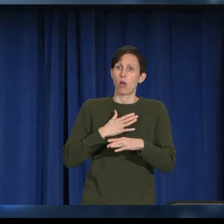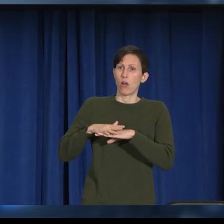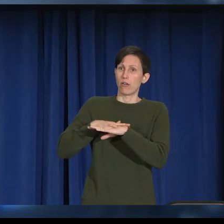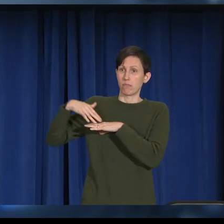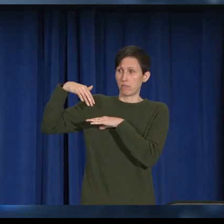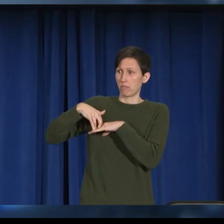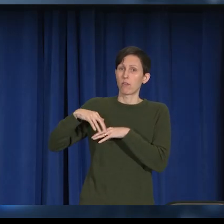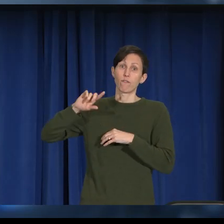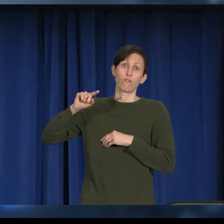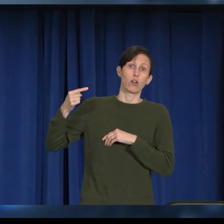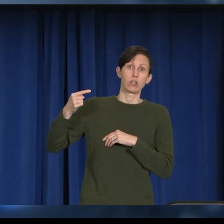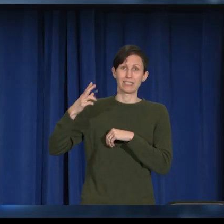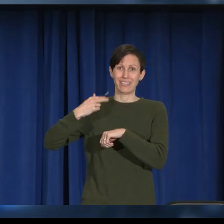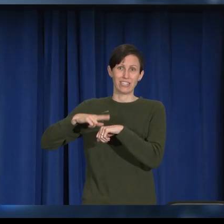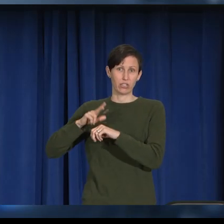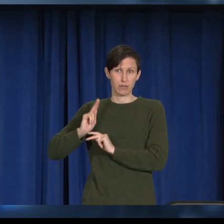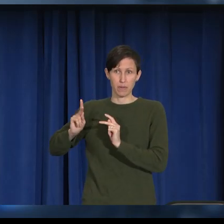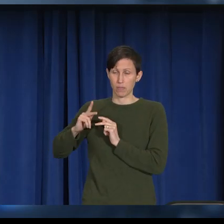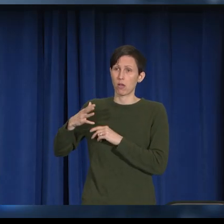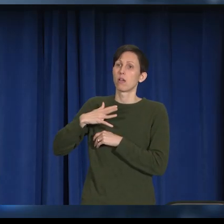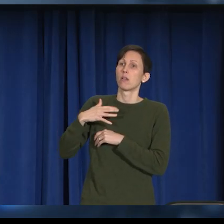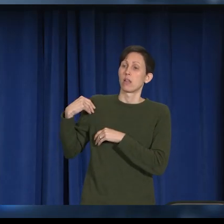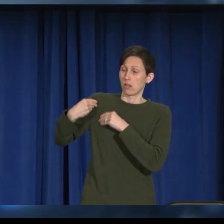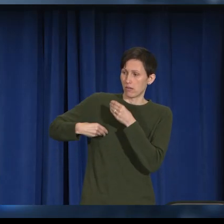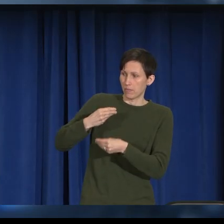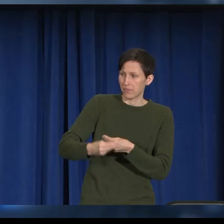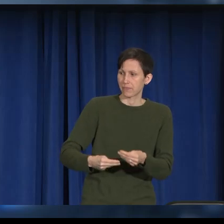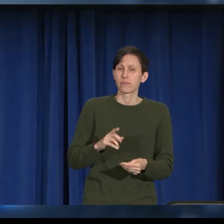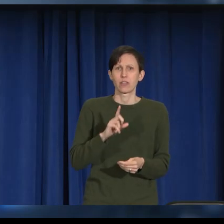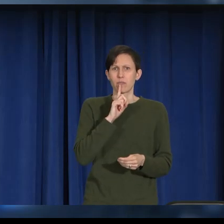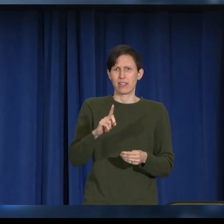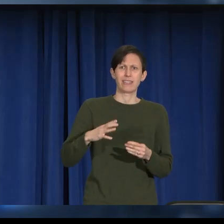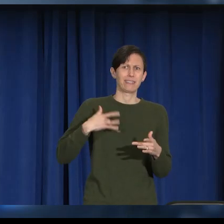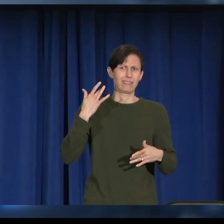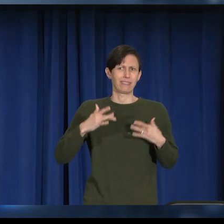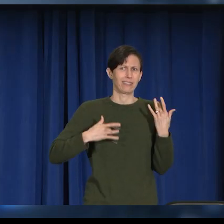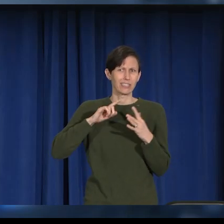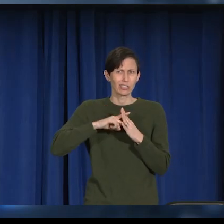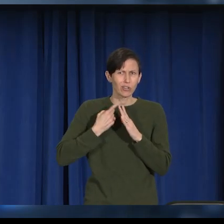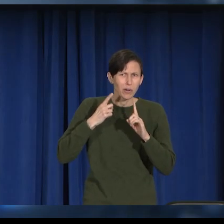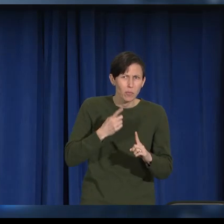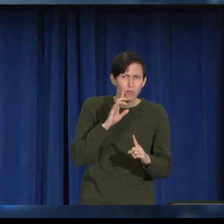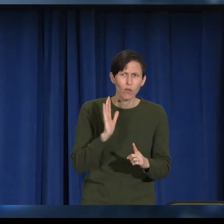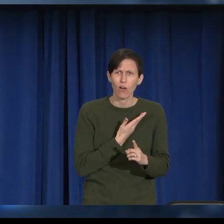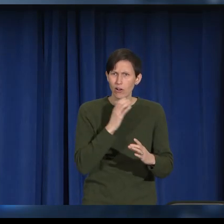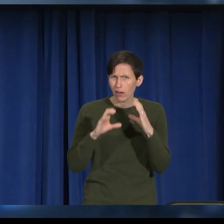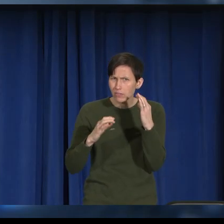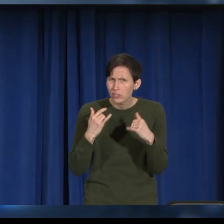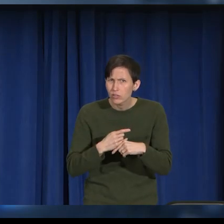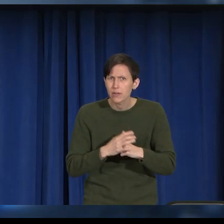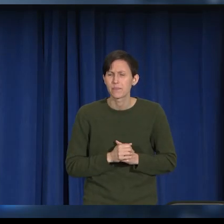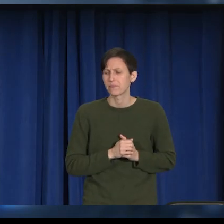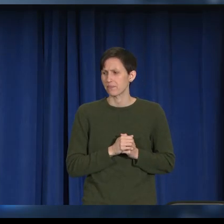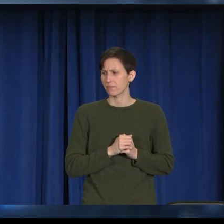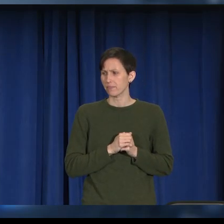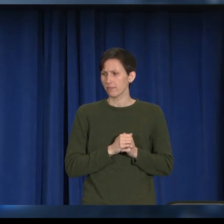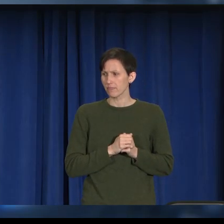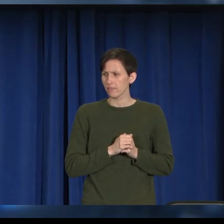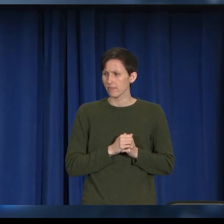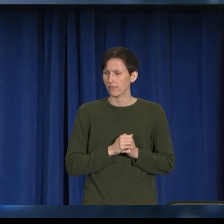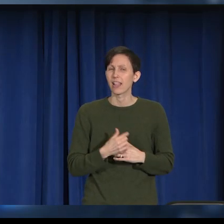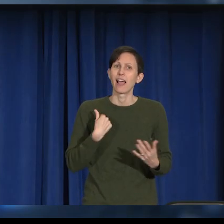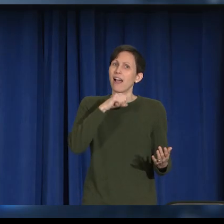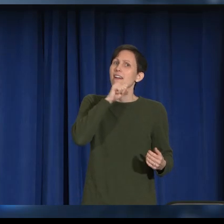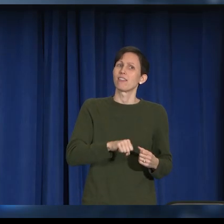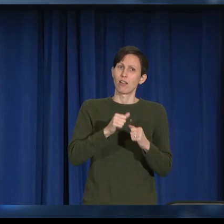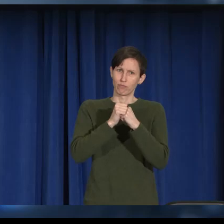and celebrate their knowledges. So that's just a really exciting starting point for our conversation today. I do like structure, so I'm